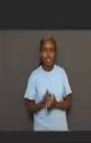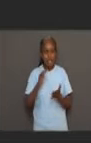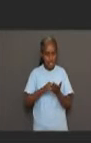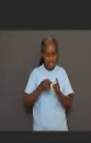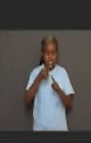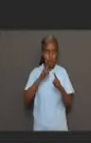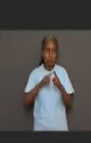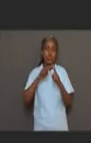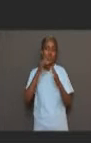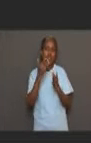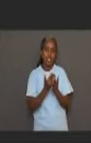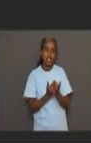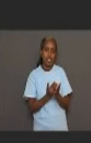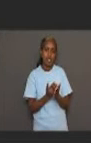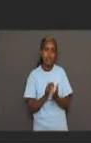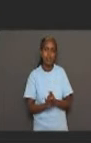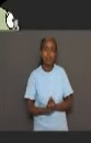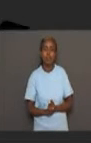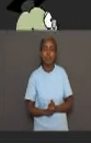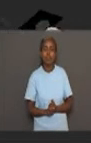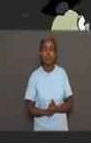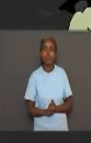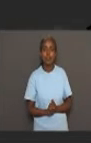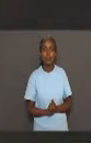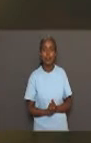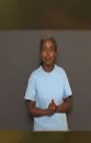Let's get back to our lesson.